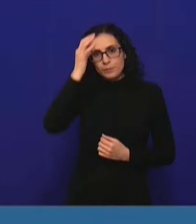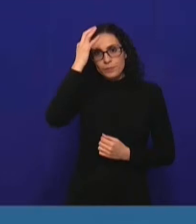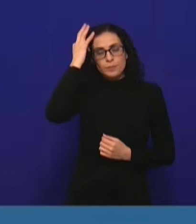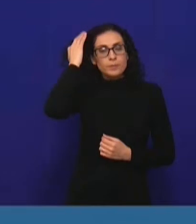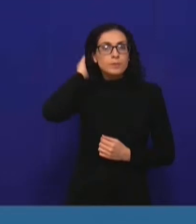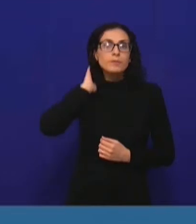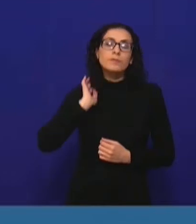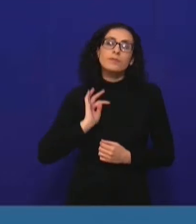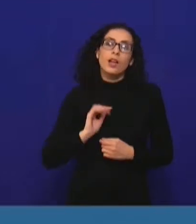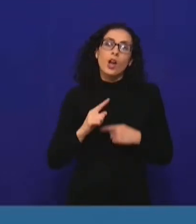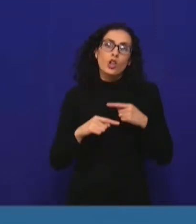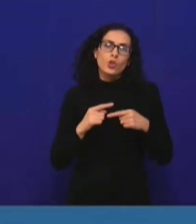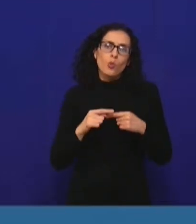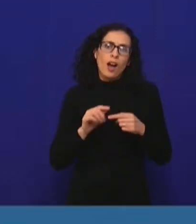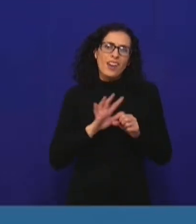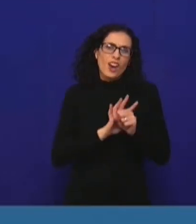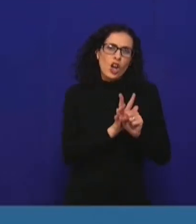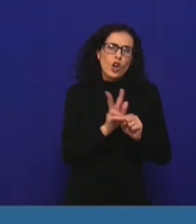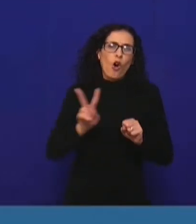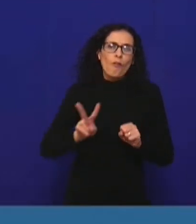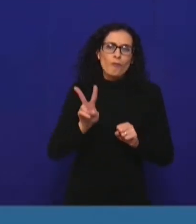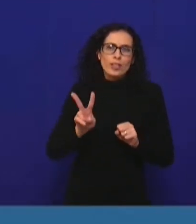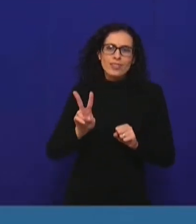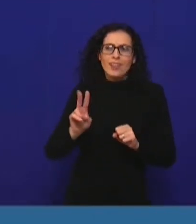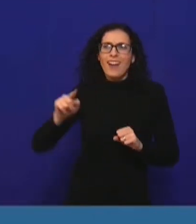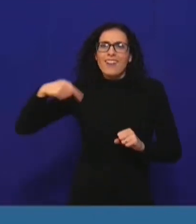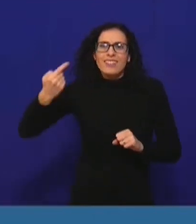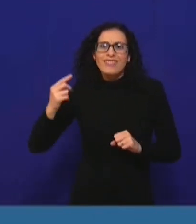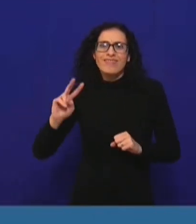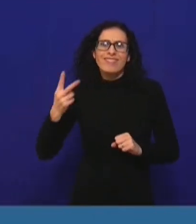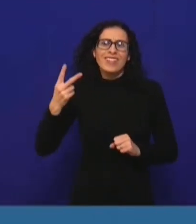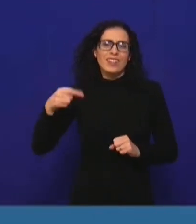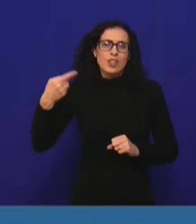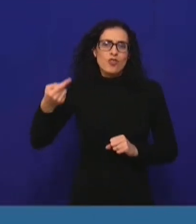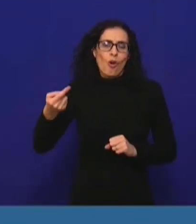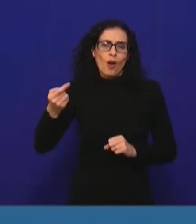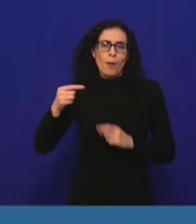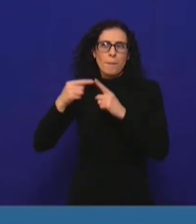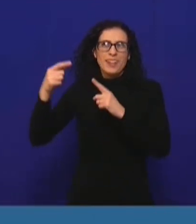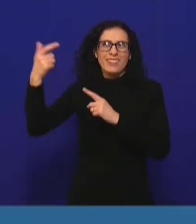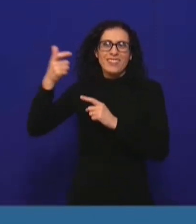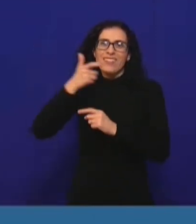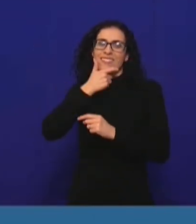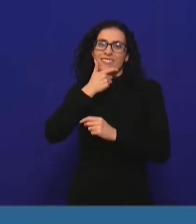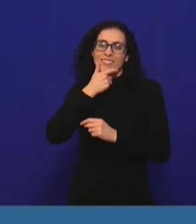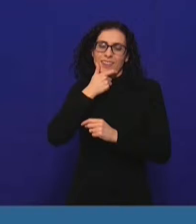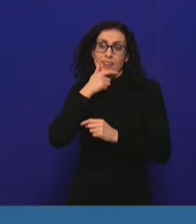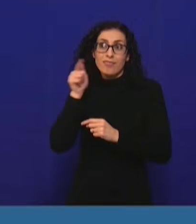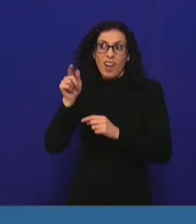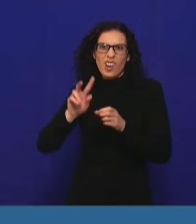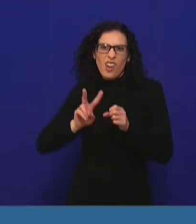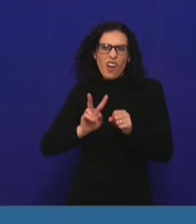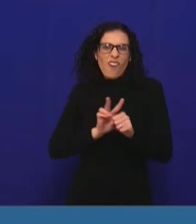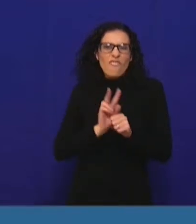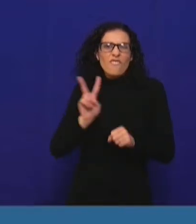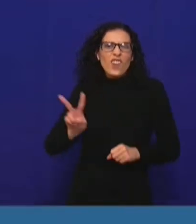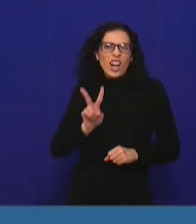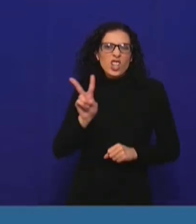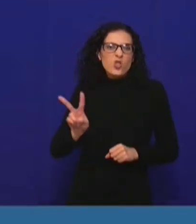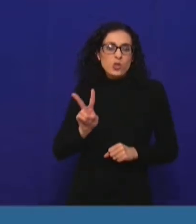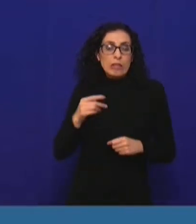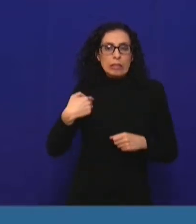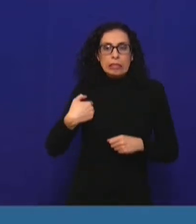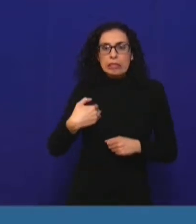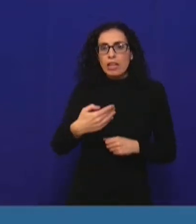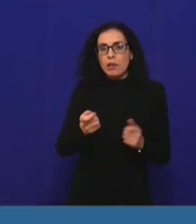lejn il-varjant, aħna naraw li dan huwa virus li dejjem jinbidel, virus li meta